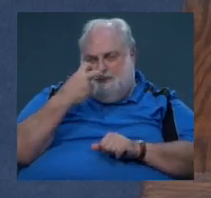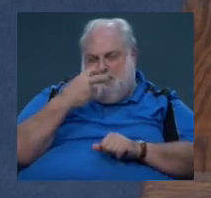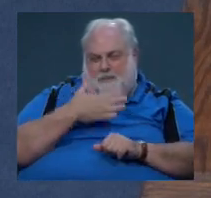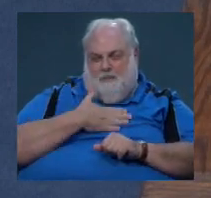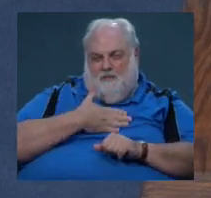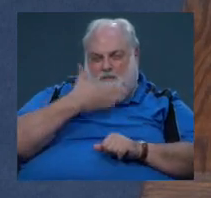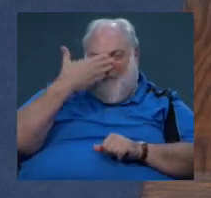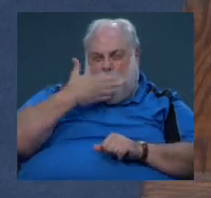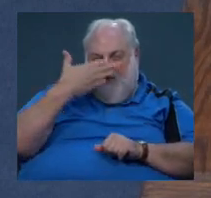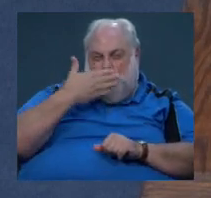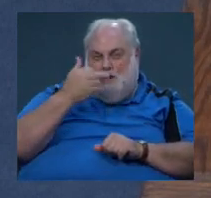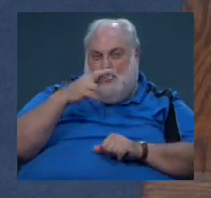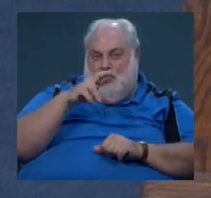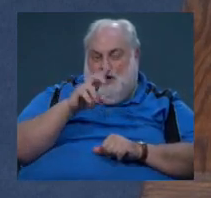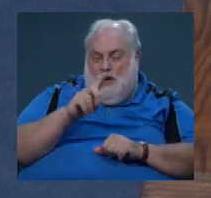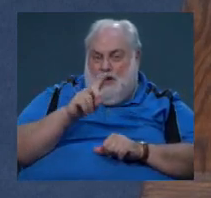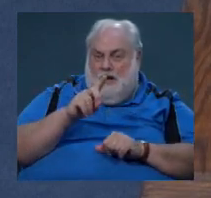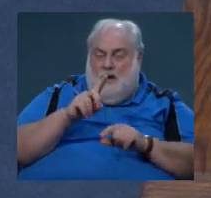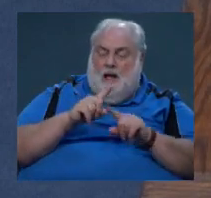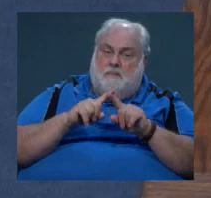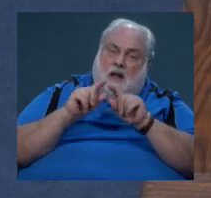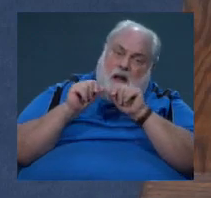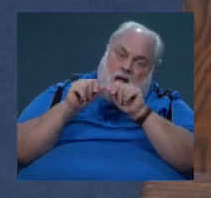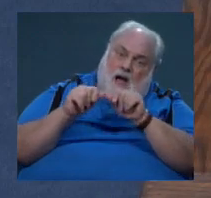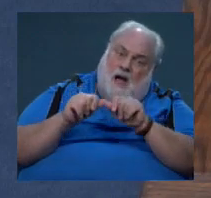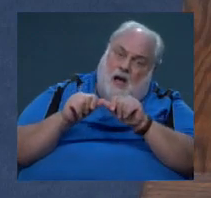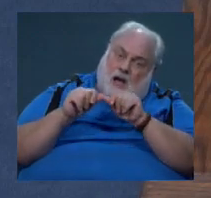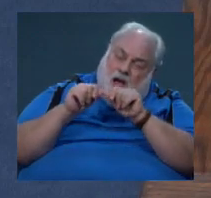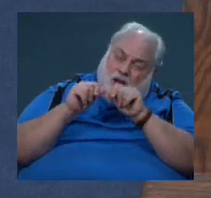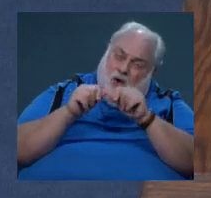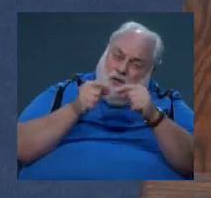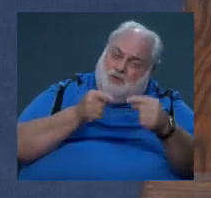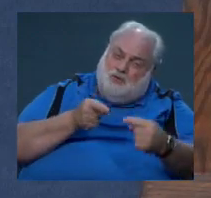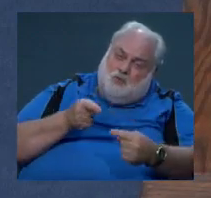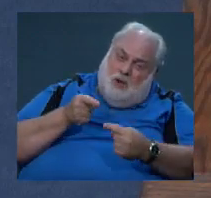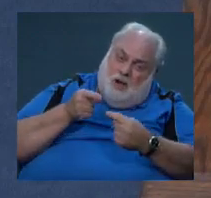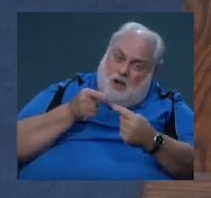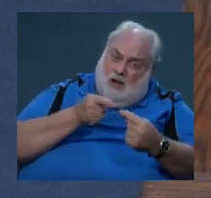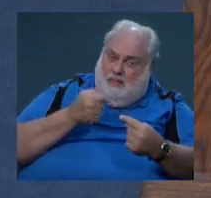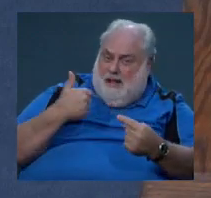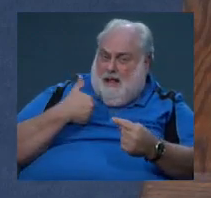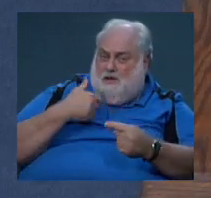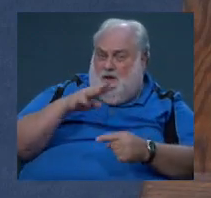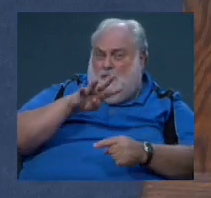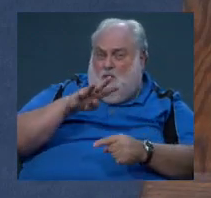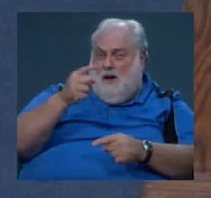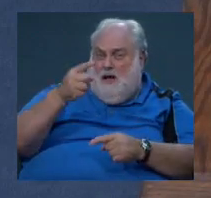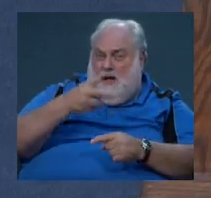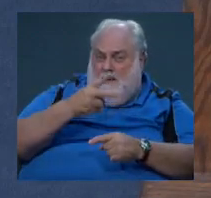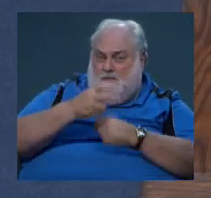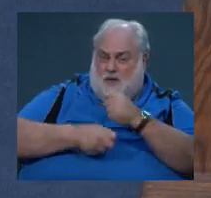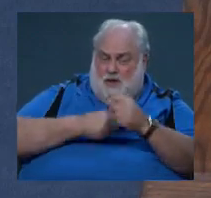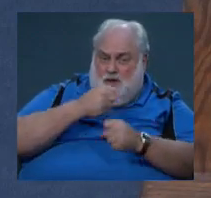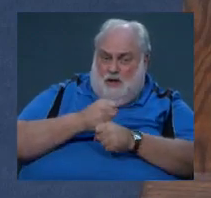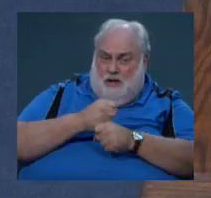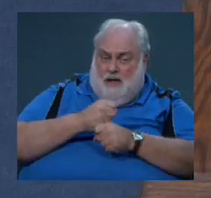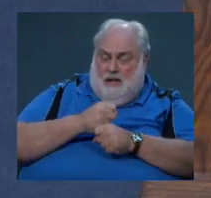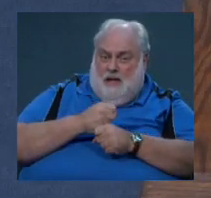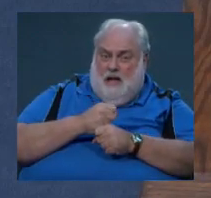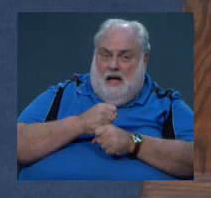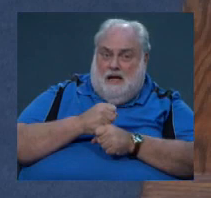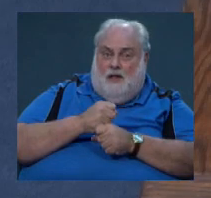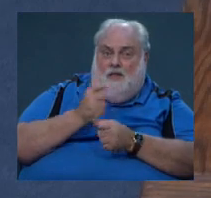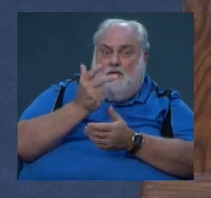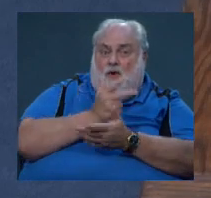front yard. But this has just been an ongoing struggle for the last 4.5 years. And until 3